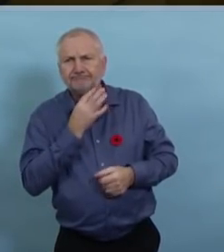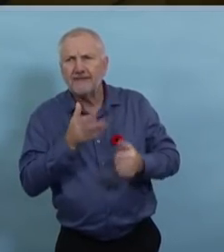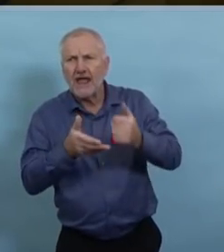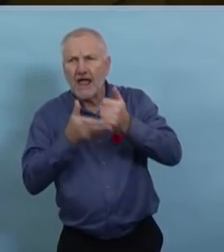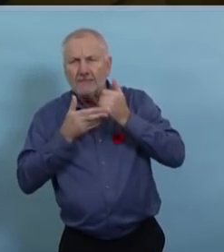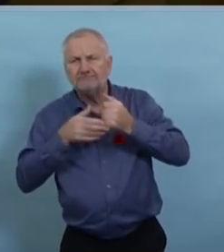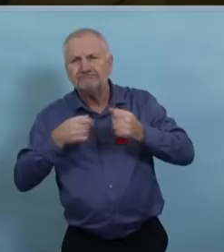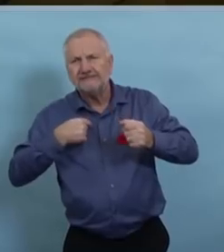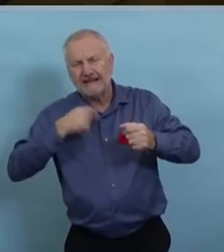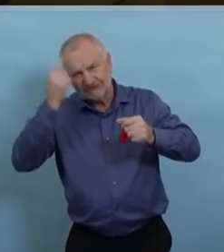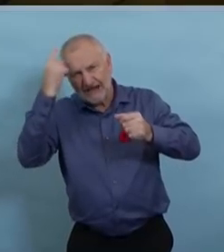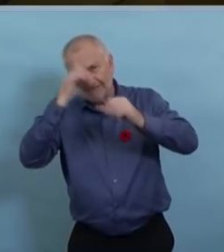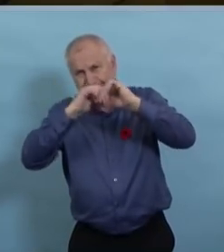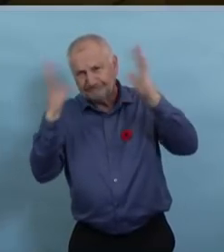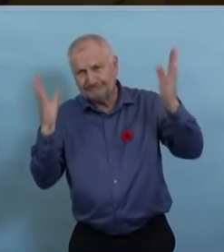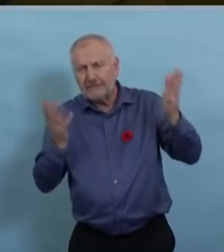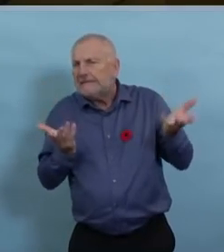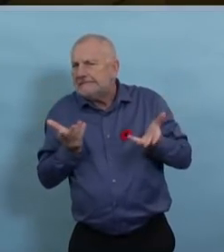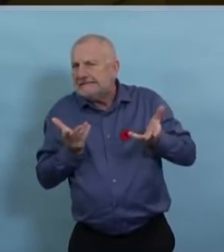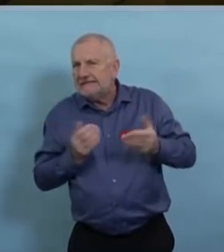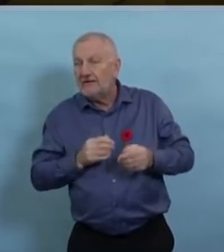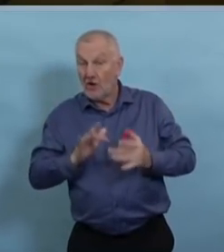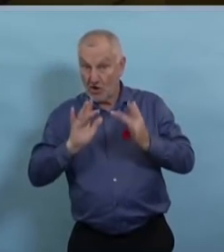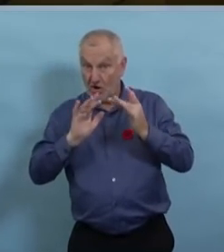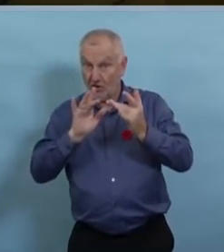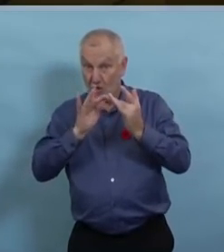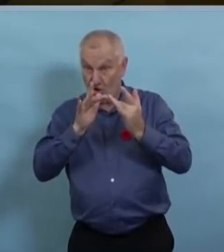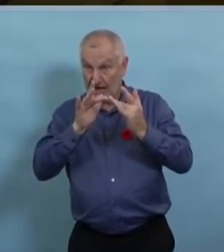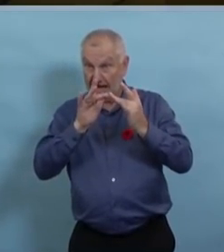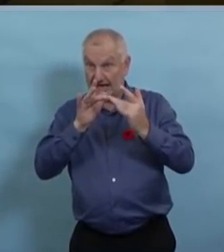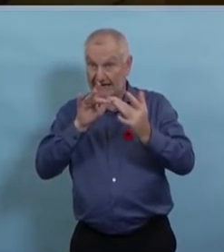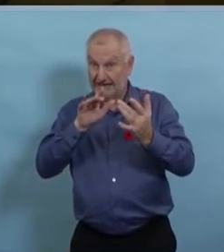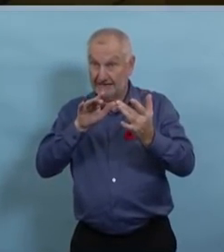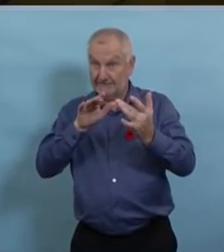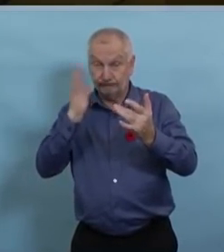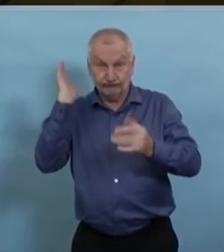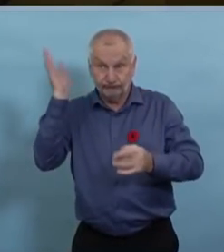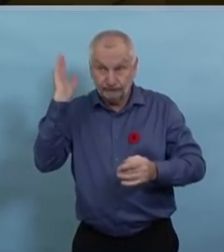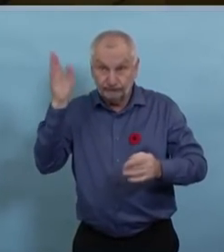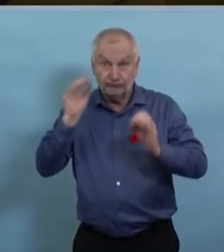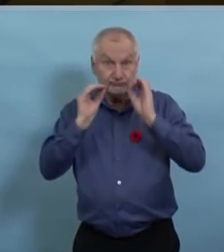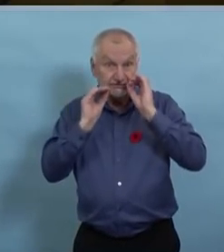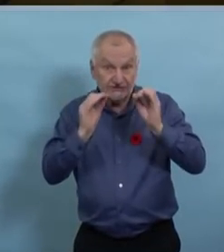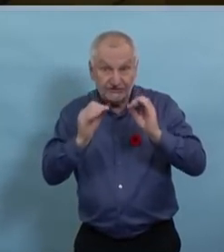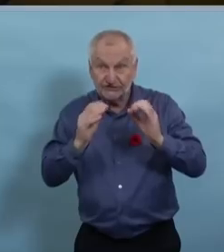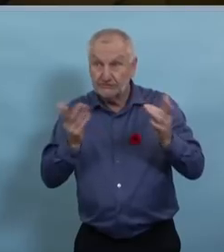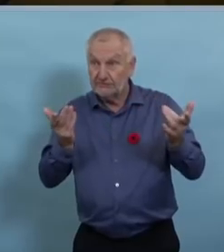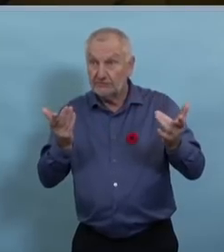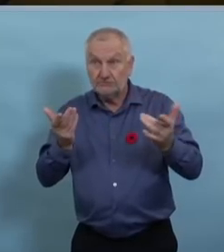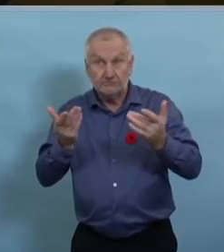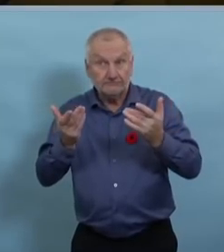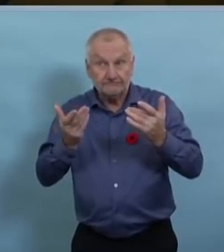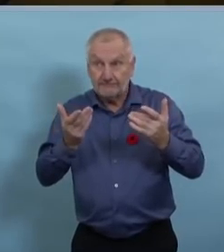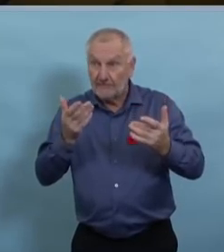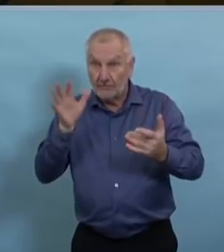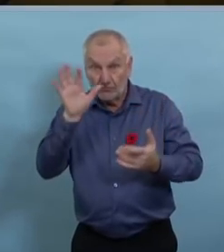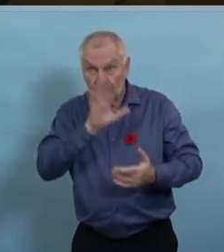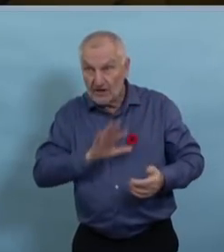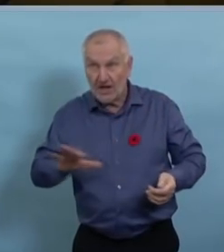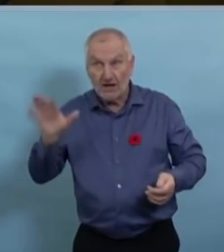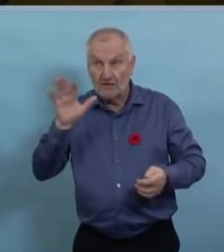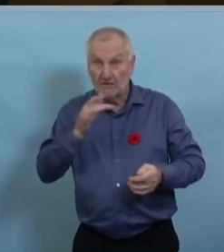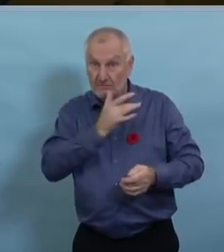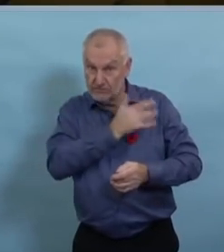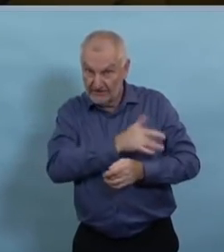like every grade 8 student would have access to the same type of resources across the province, or is this very